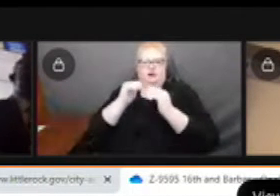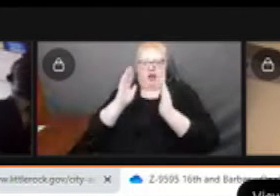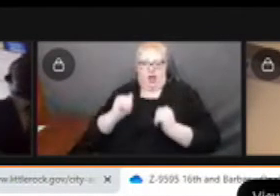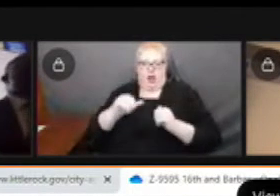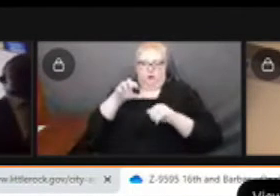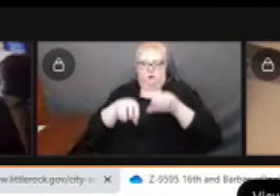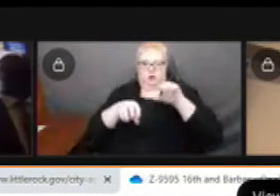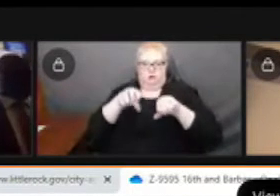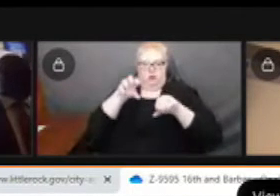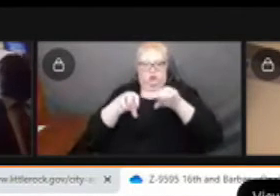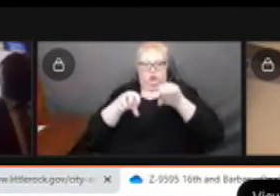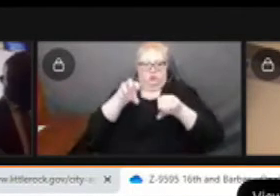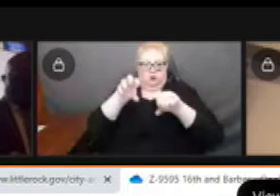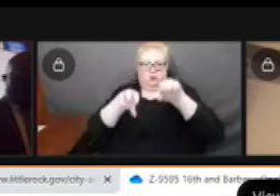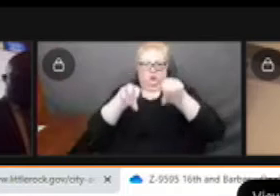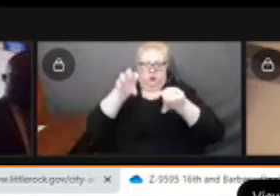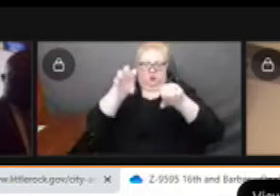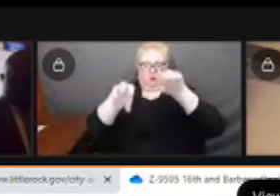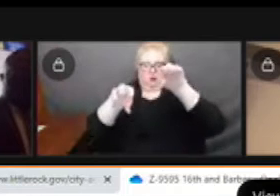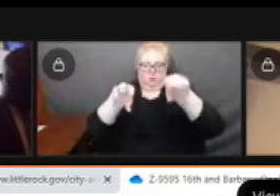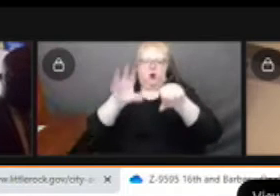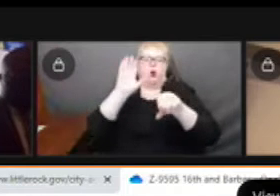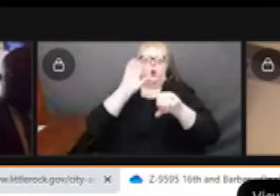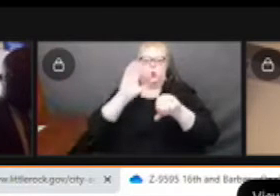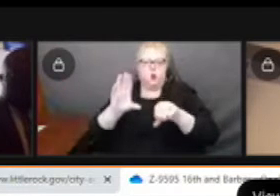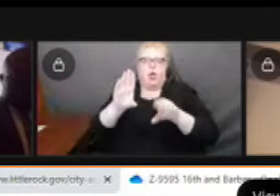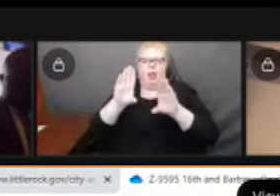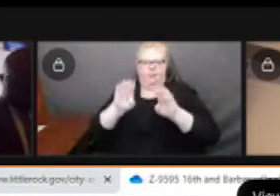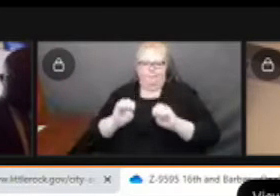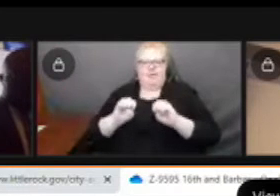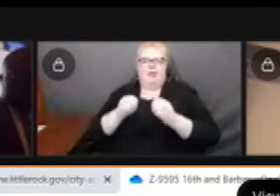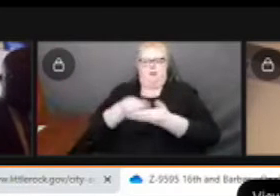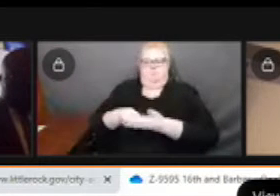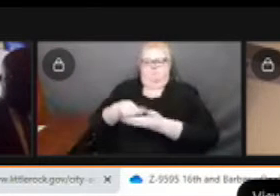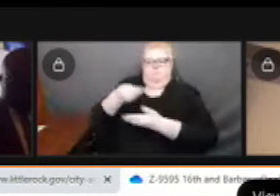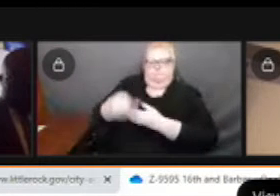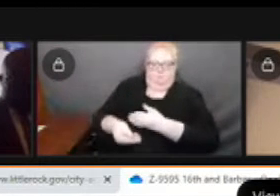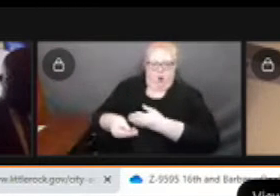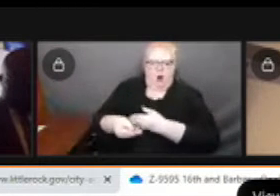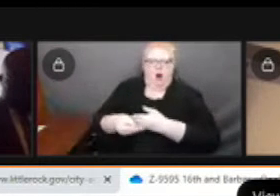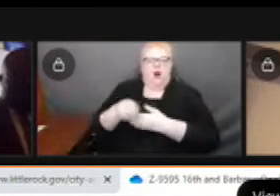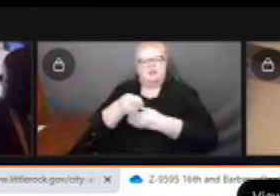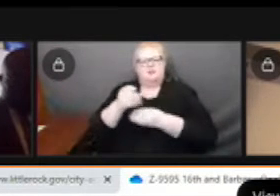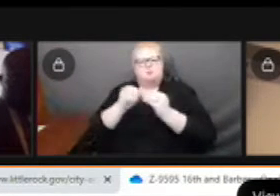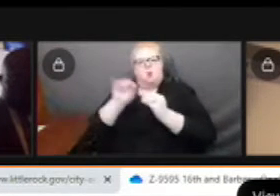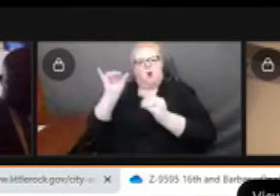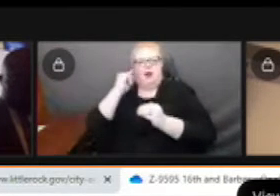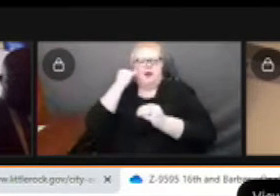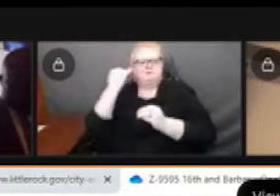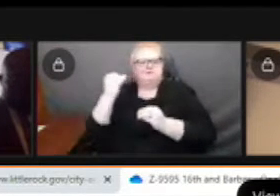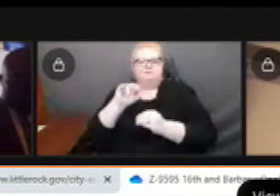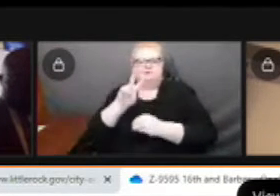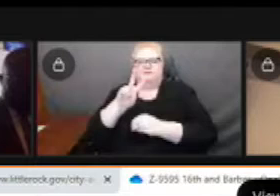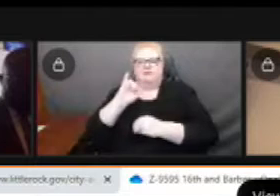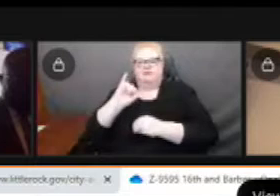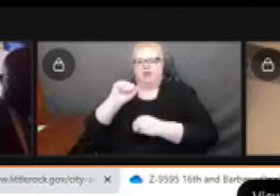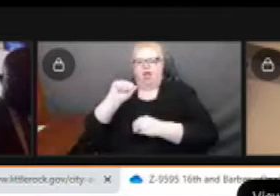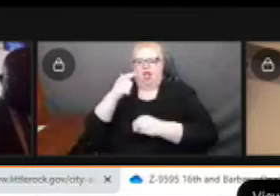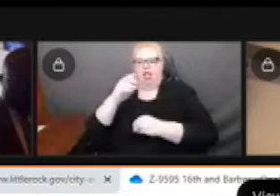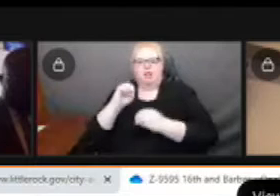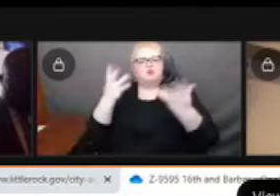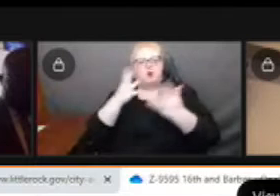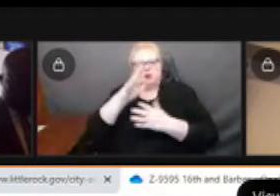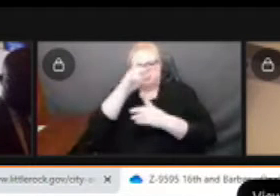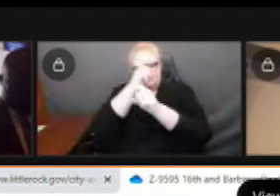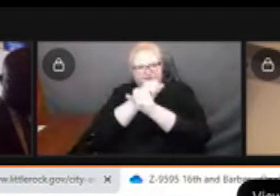And it's sort of like a little village. So can you describe to us what your plans are for that location? Yes, ma'am.